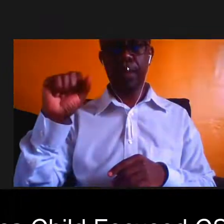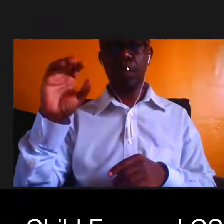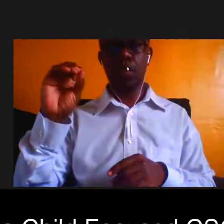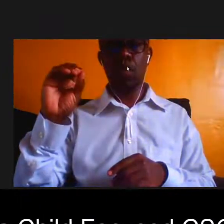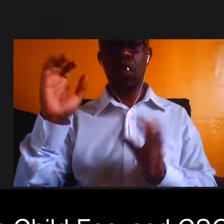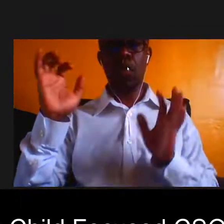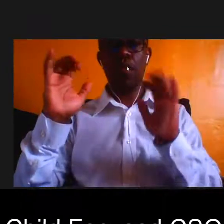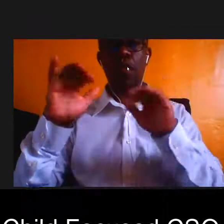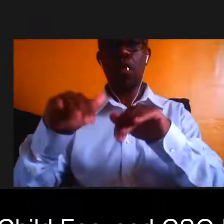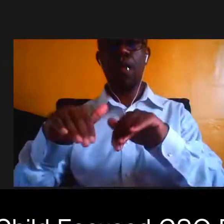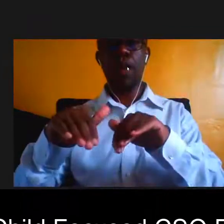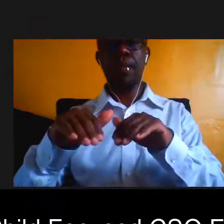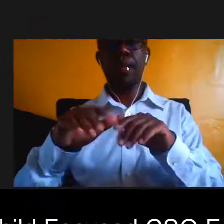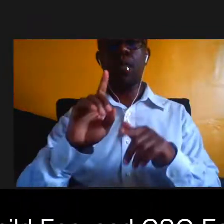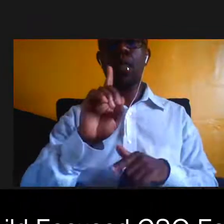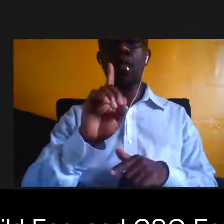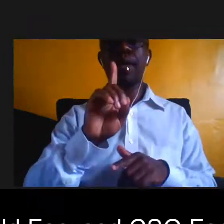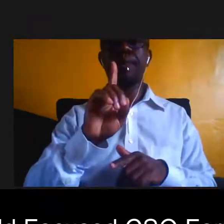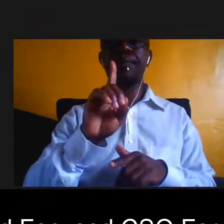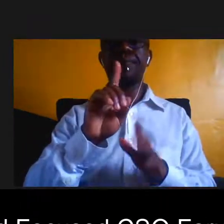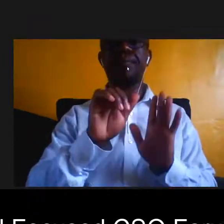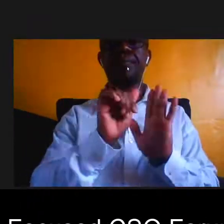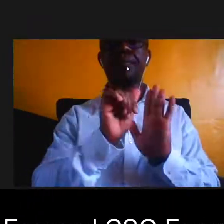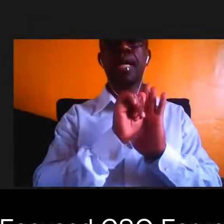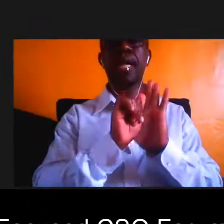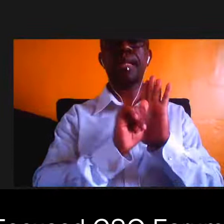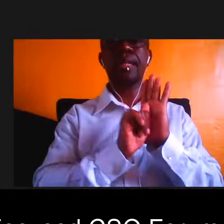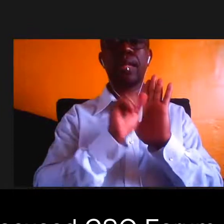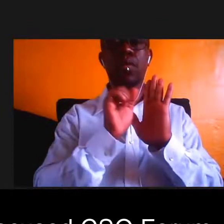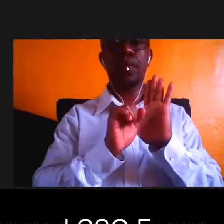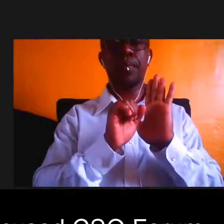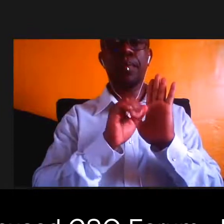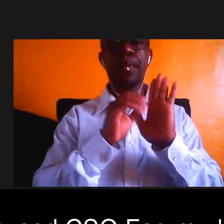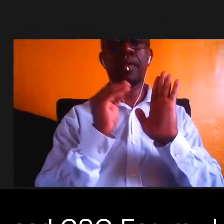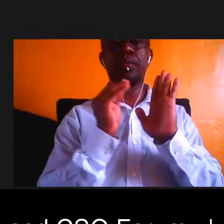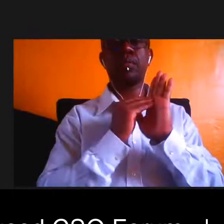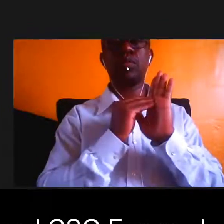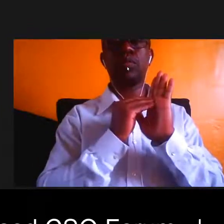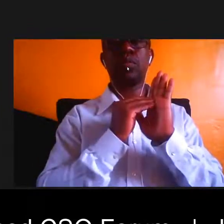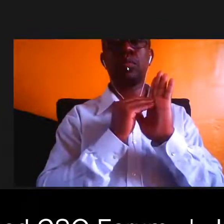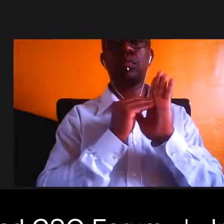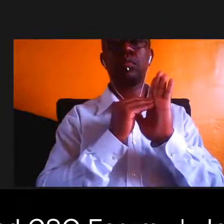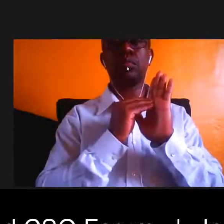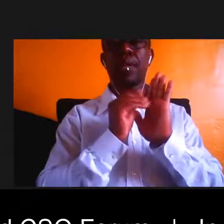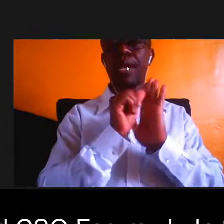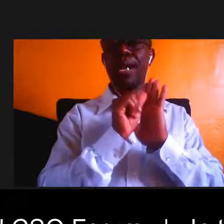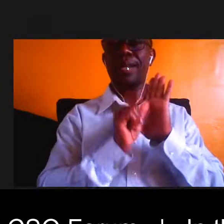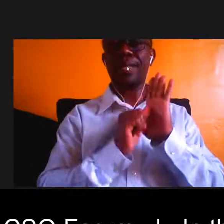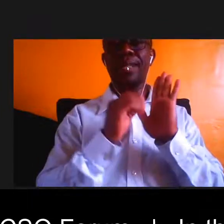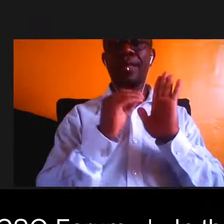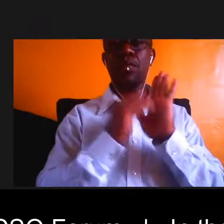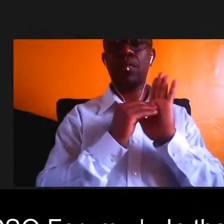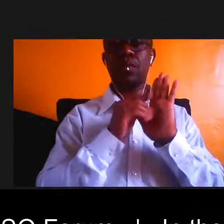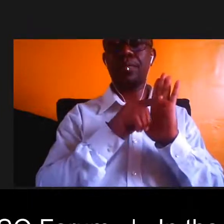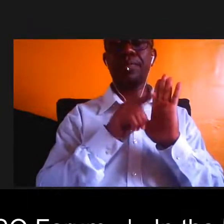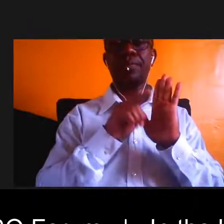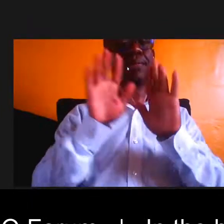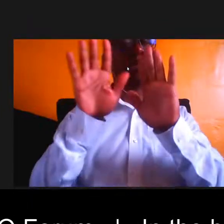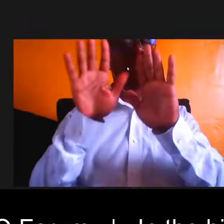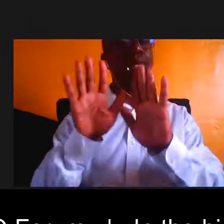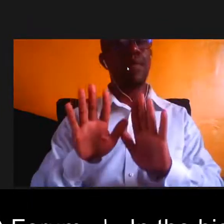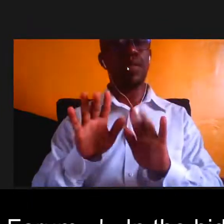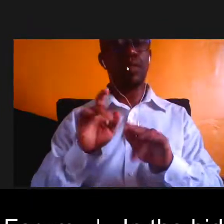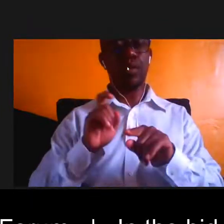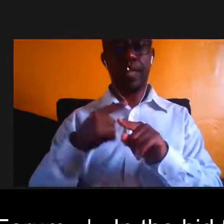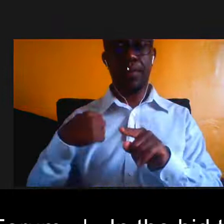the agenda on what needs to be done. I think that is a key statement. And even as we look into our strategic